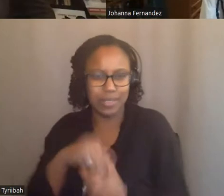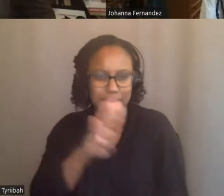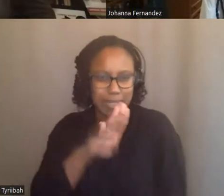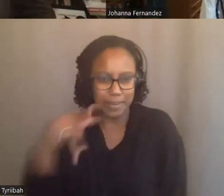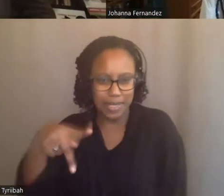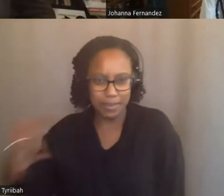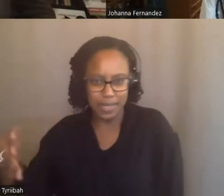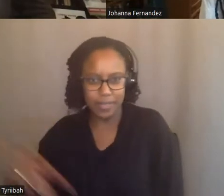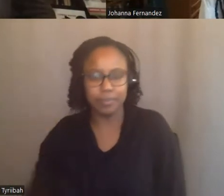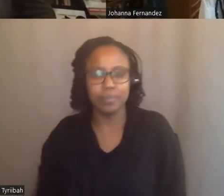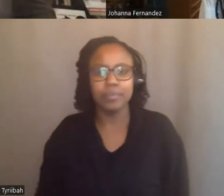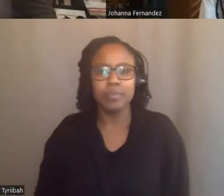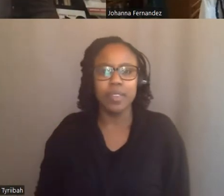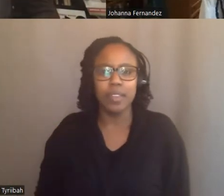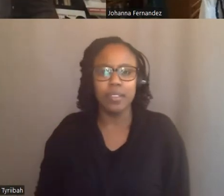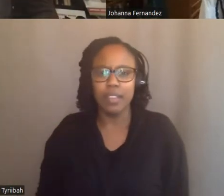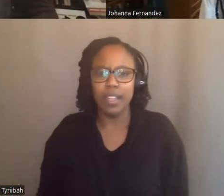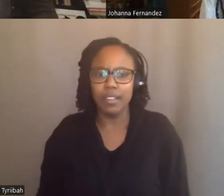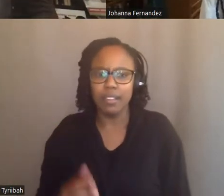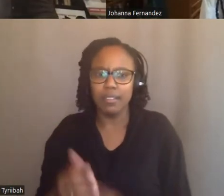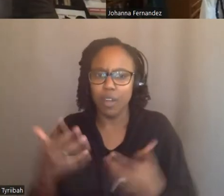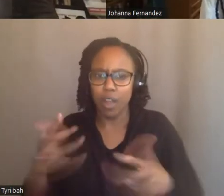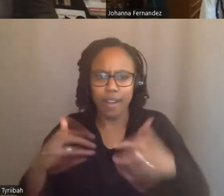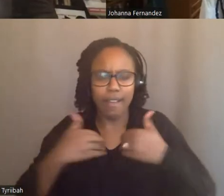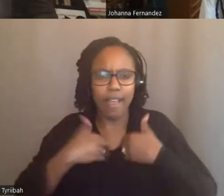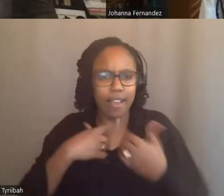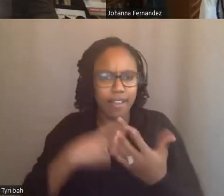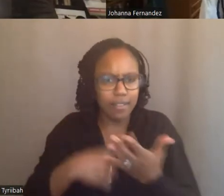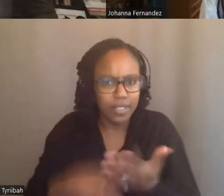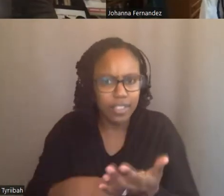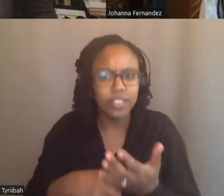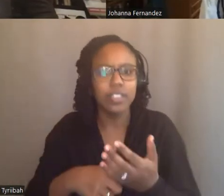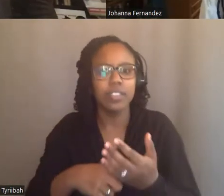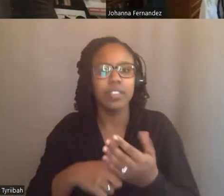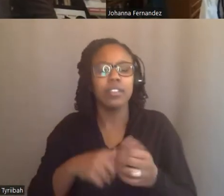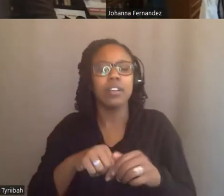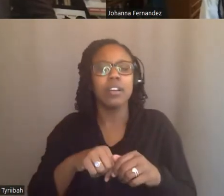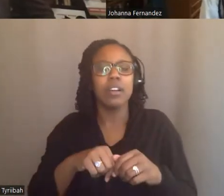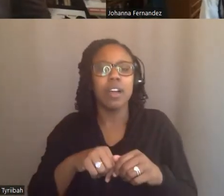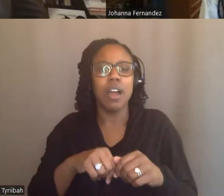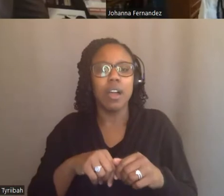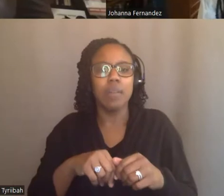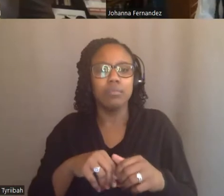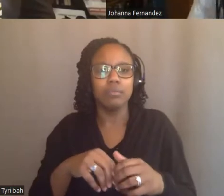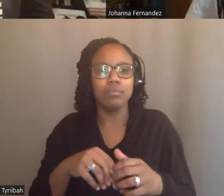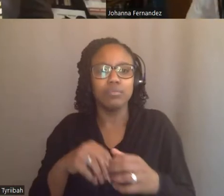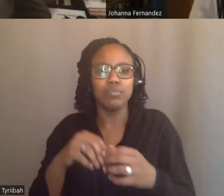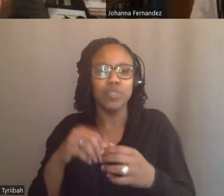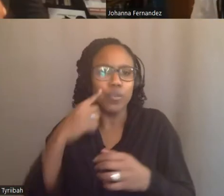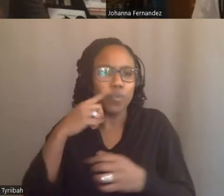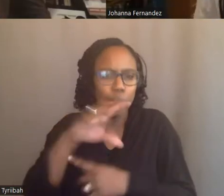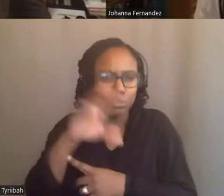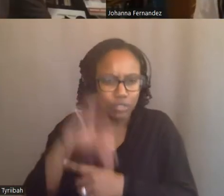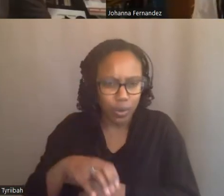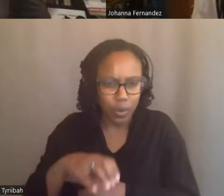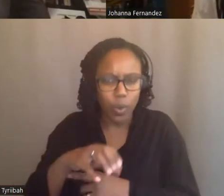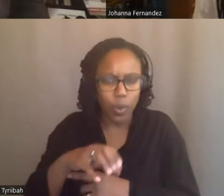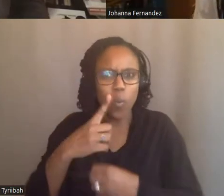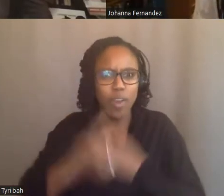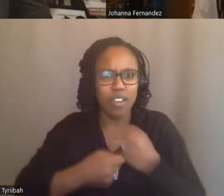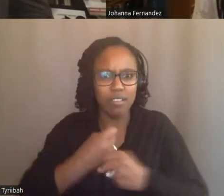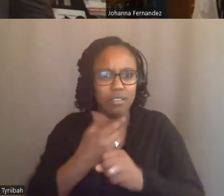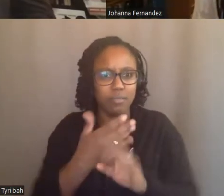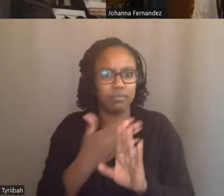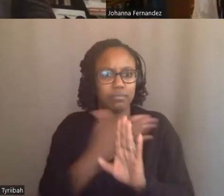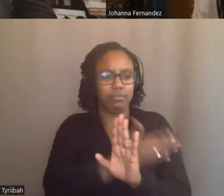Appalachia, migrants, to Chicago. a year prior to